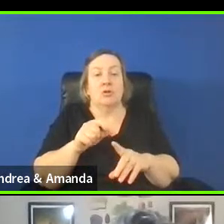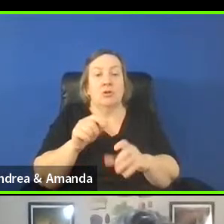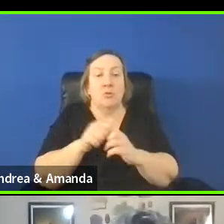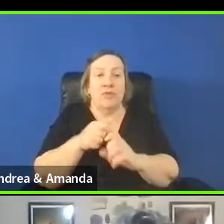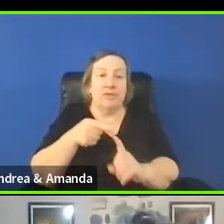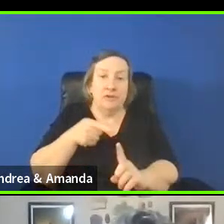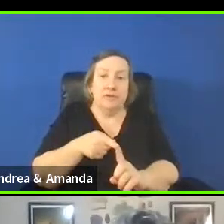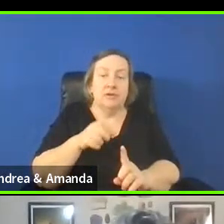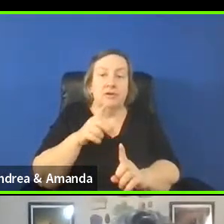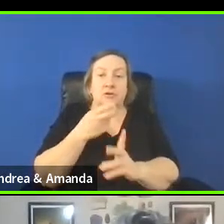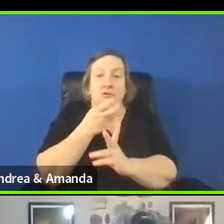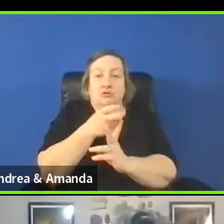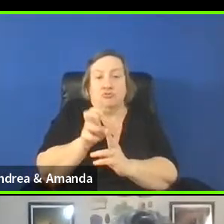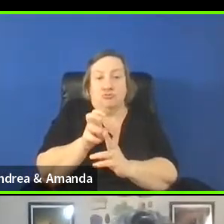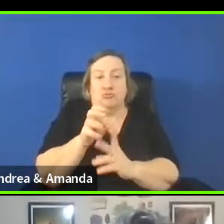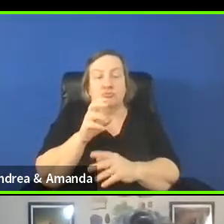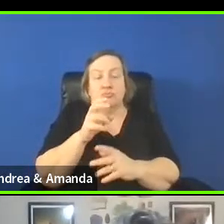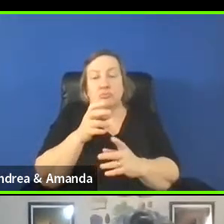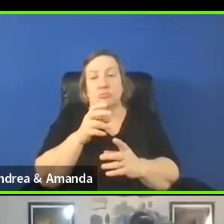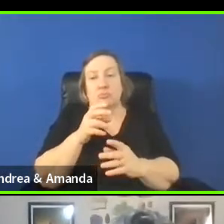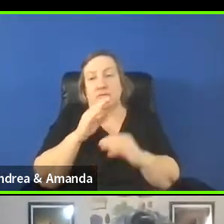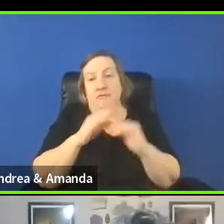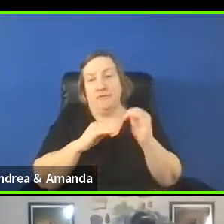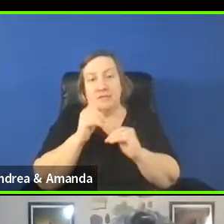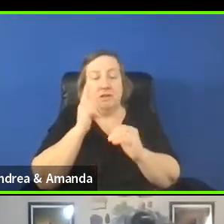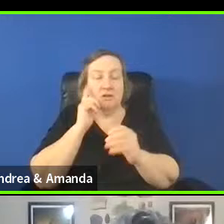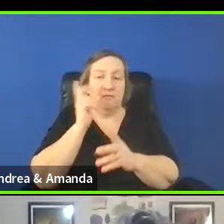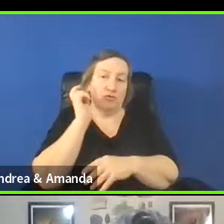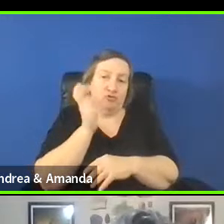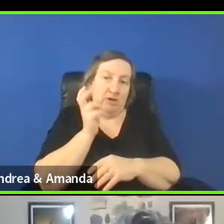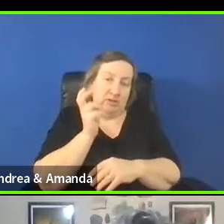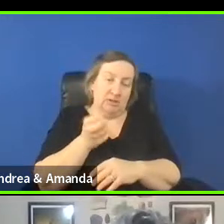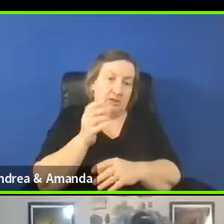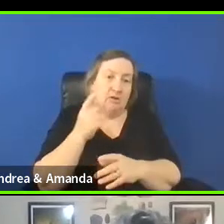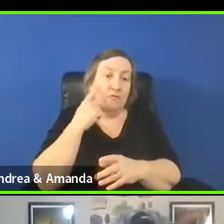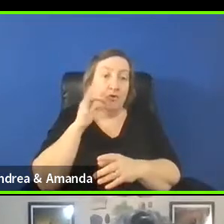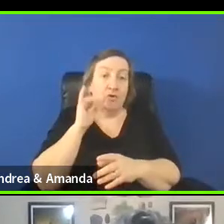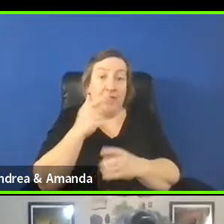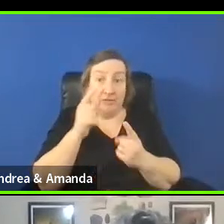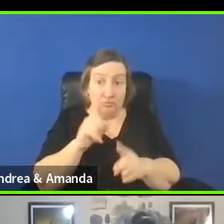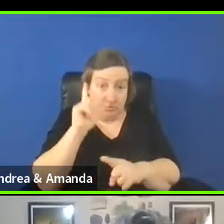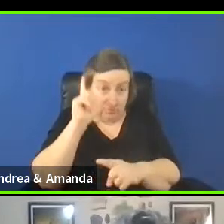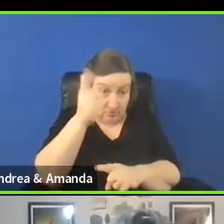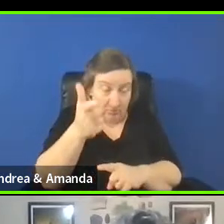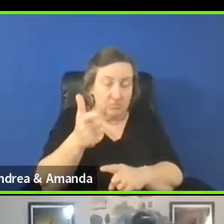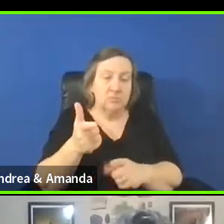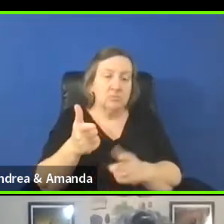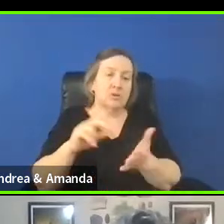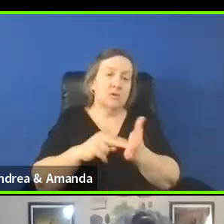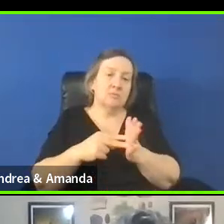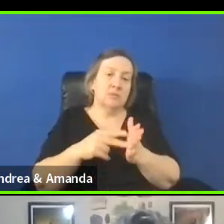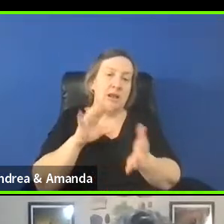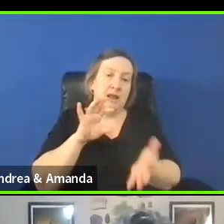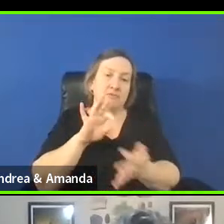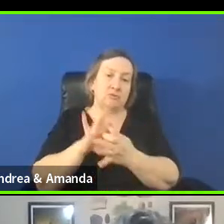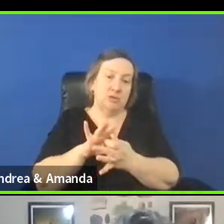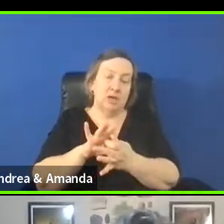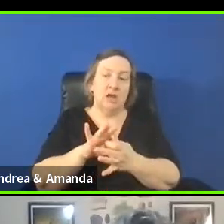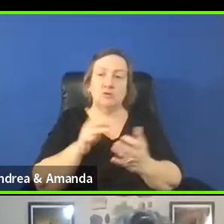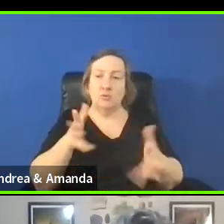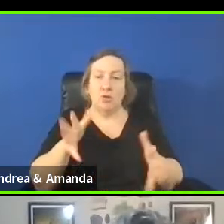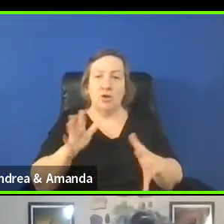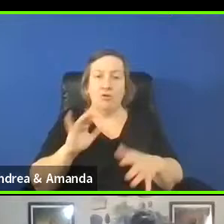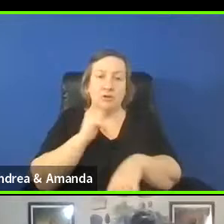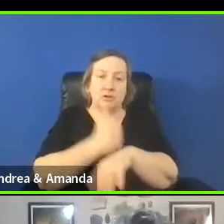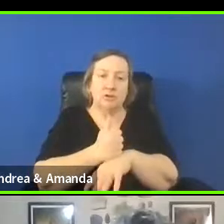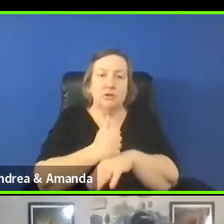dedicated transit facility. And so for the time being, the assumption is that in order for that to occur, it would need to tie into the existing